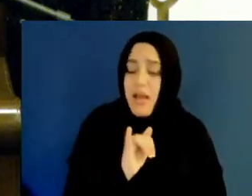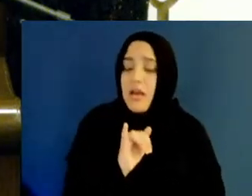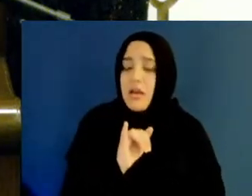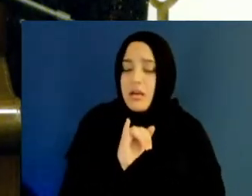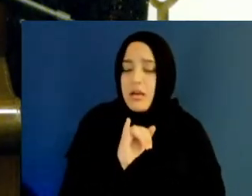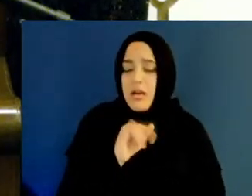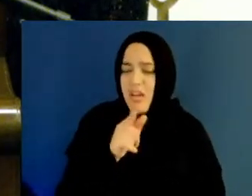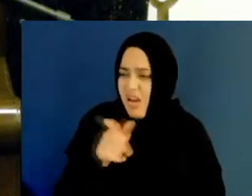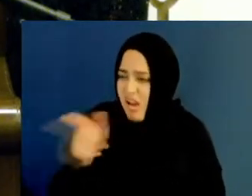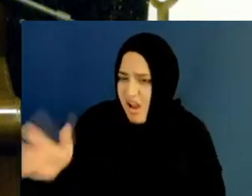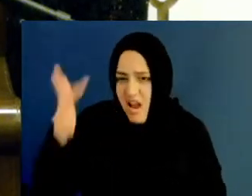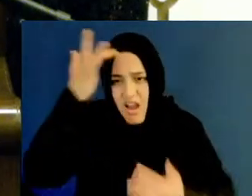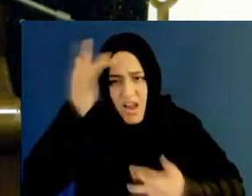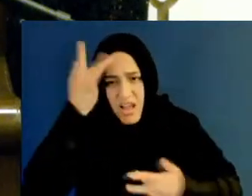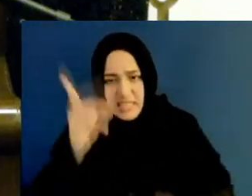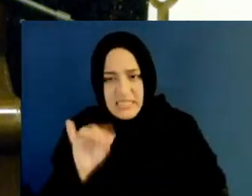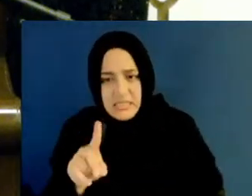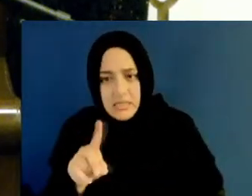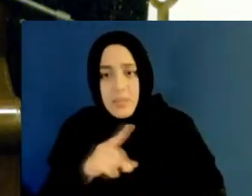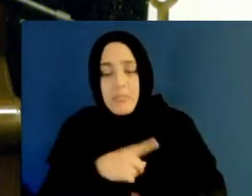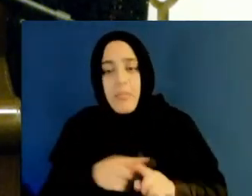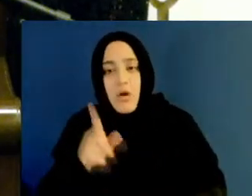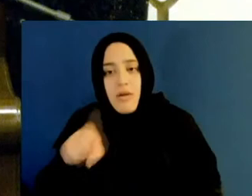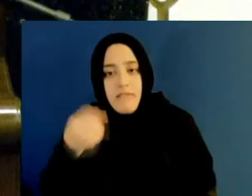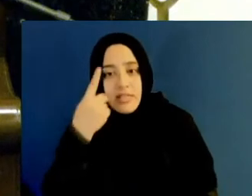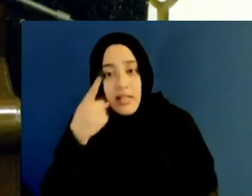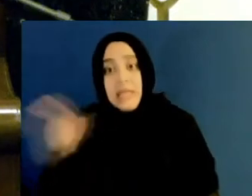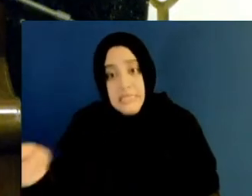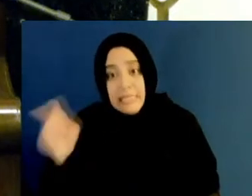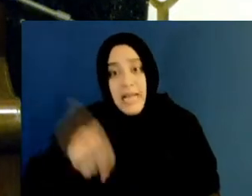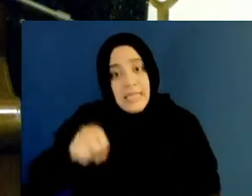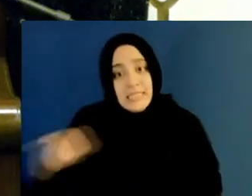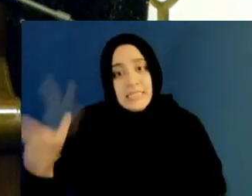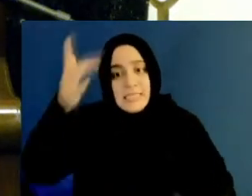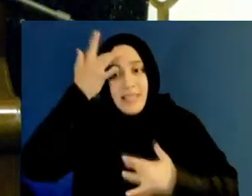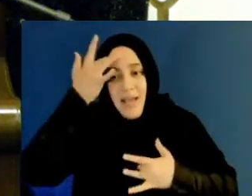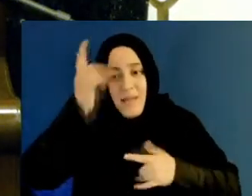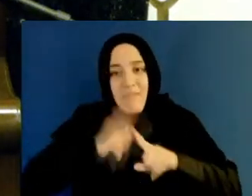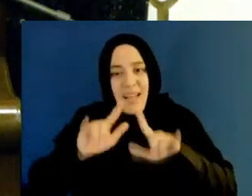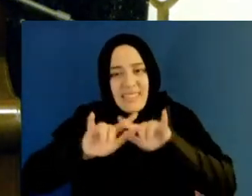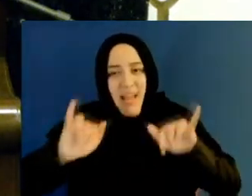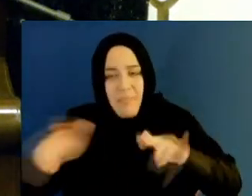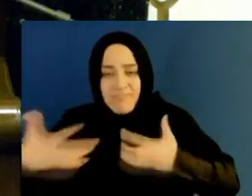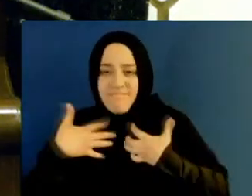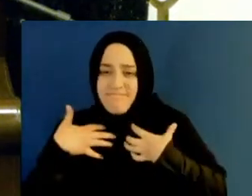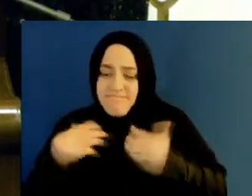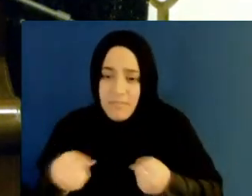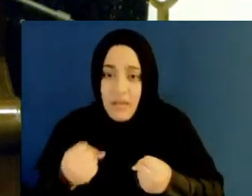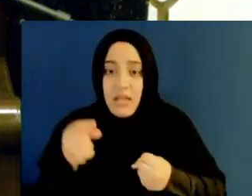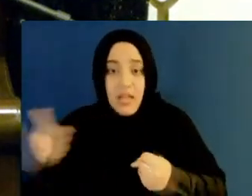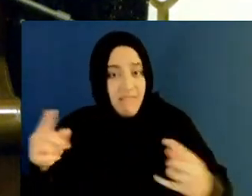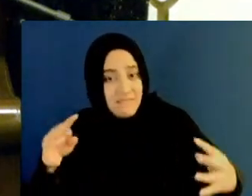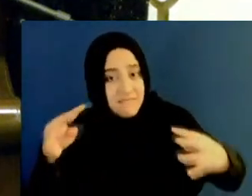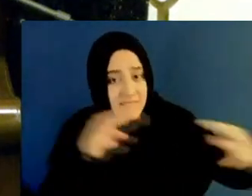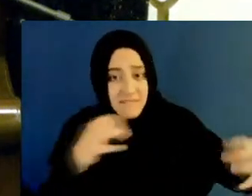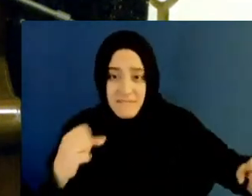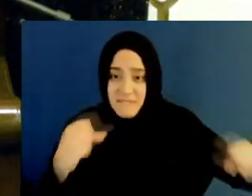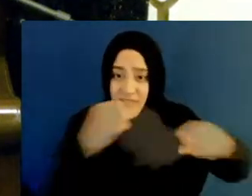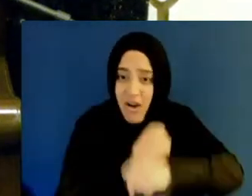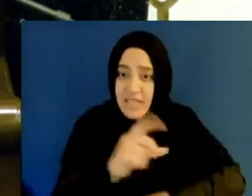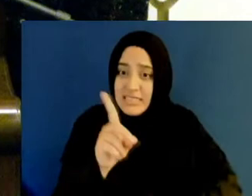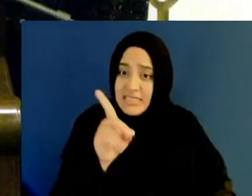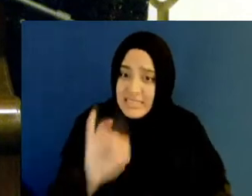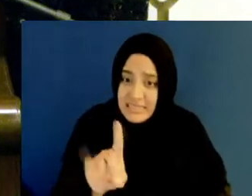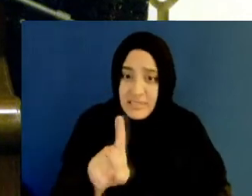he was, with his sickness, fought in the battle, was injured, you understand the extent of